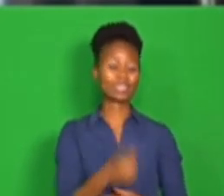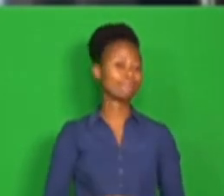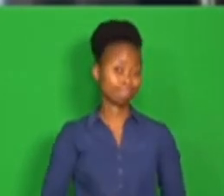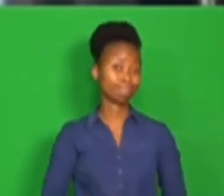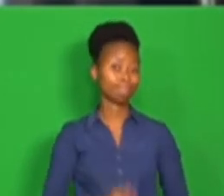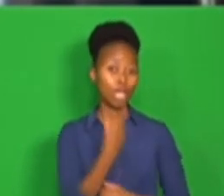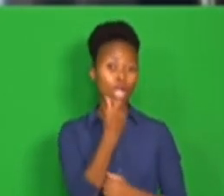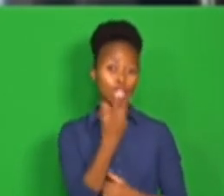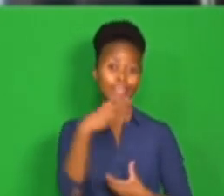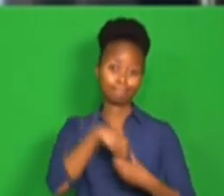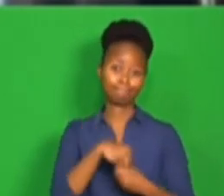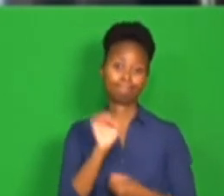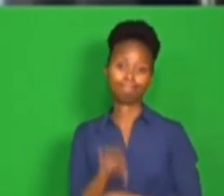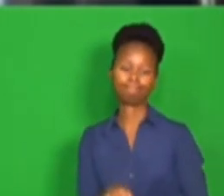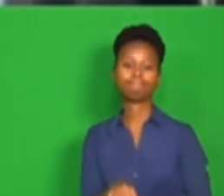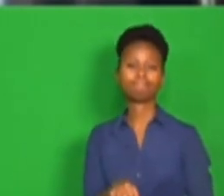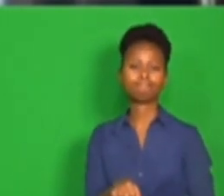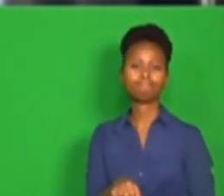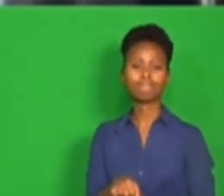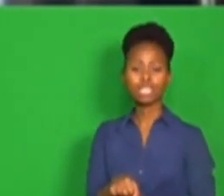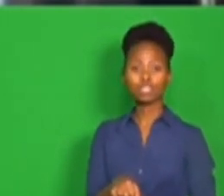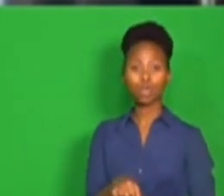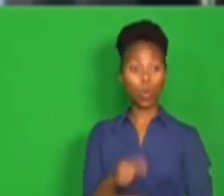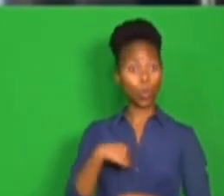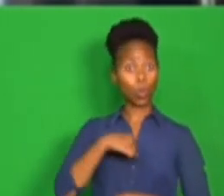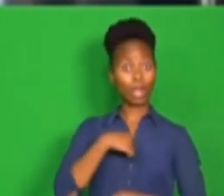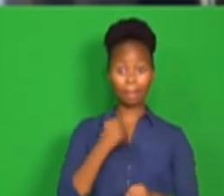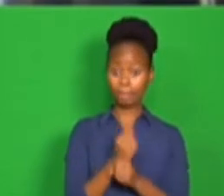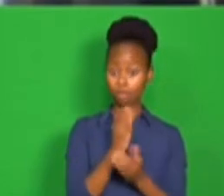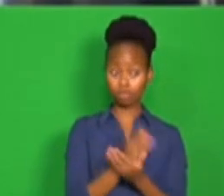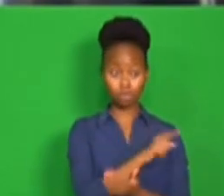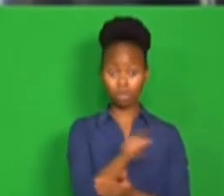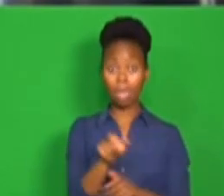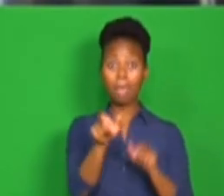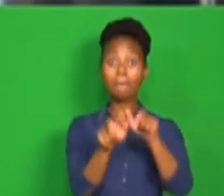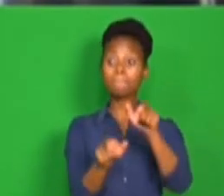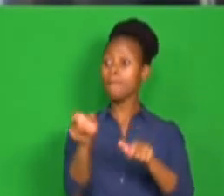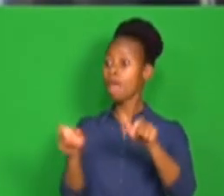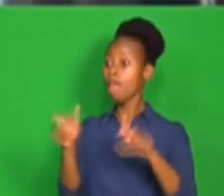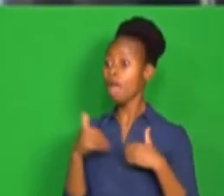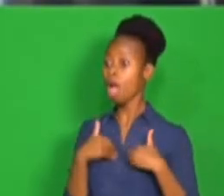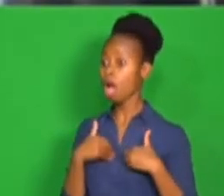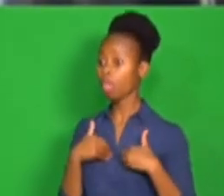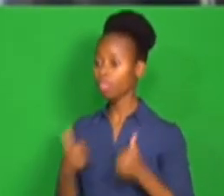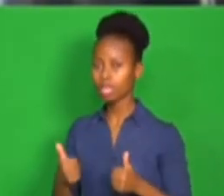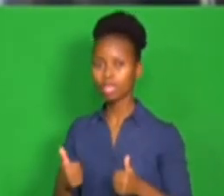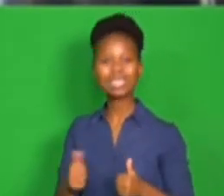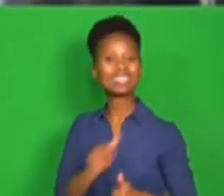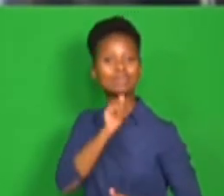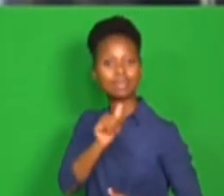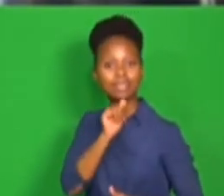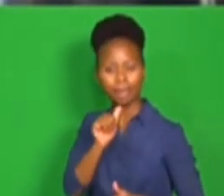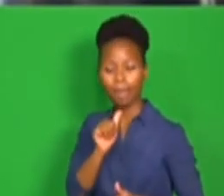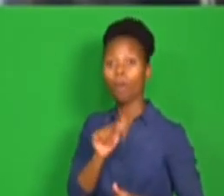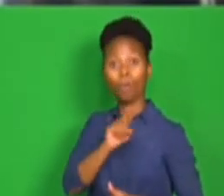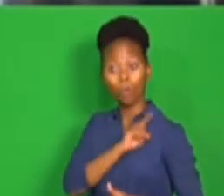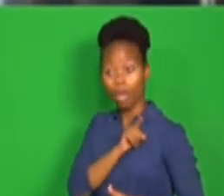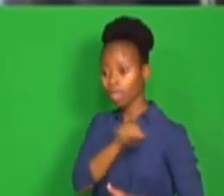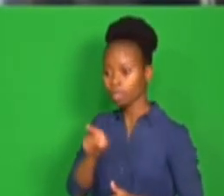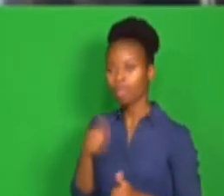economic benefits of a healthy population would far outweigh those costs that would be incurred